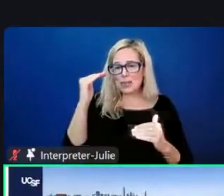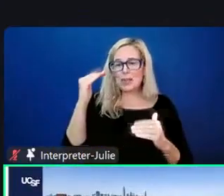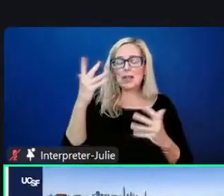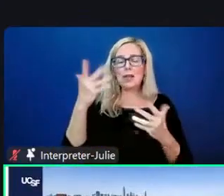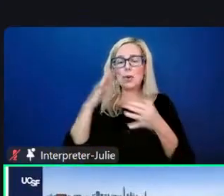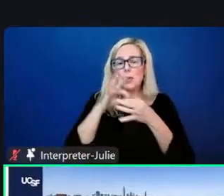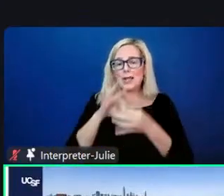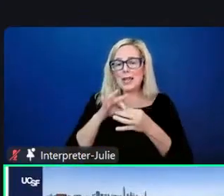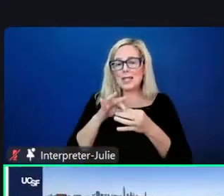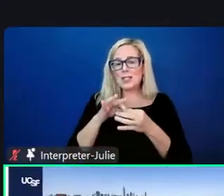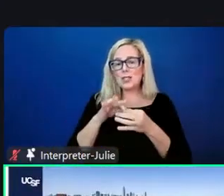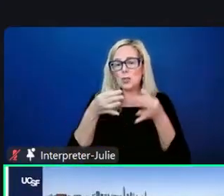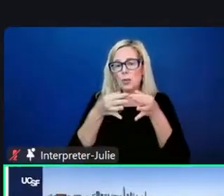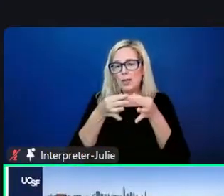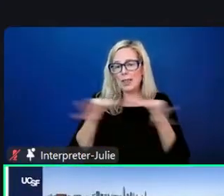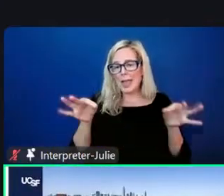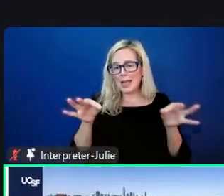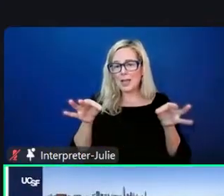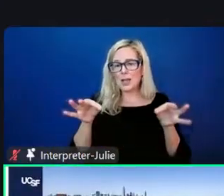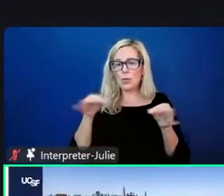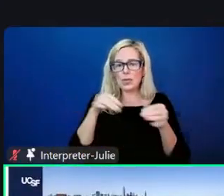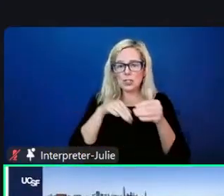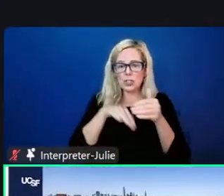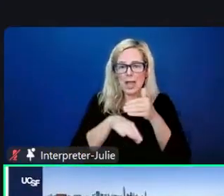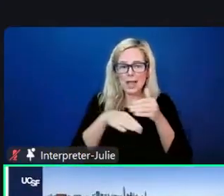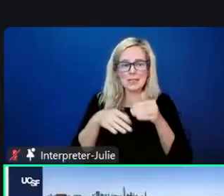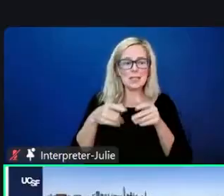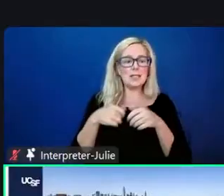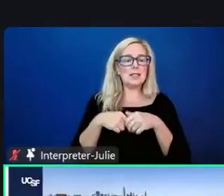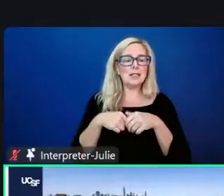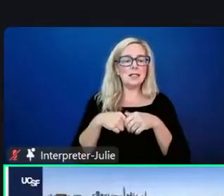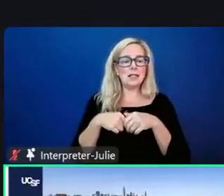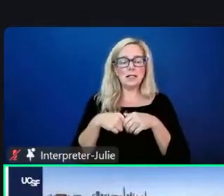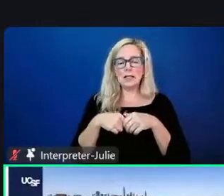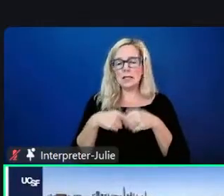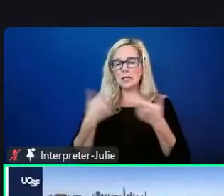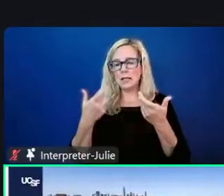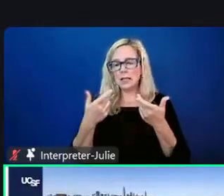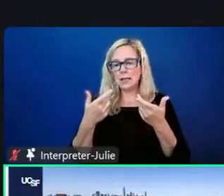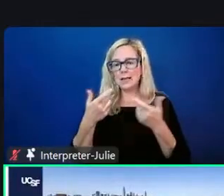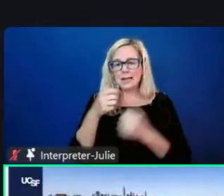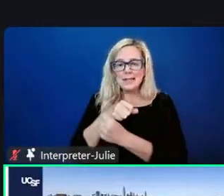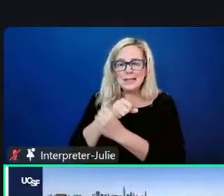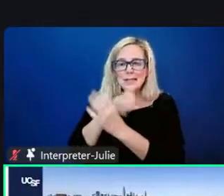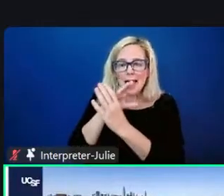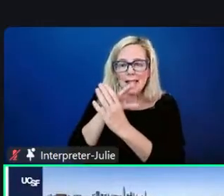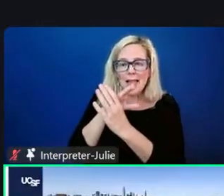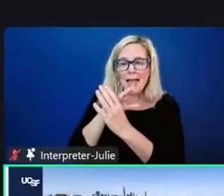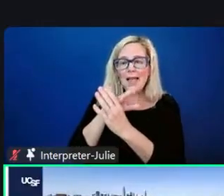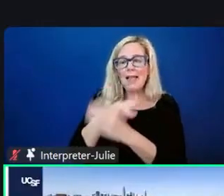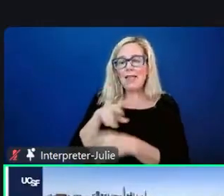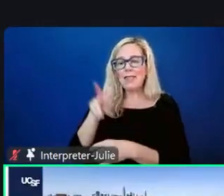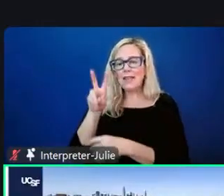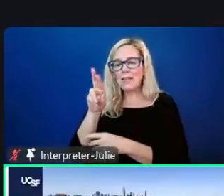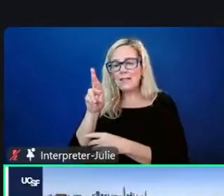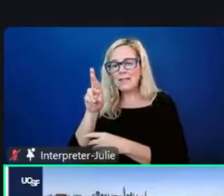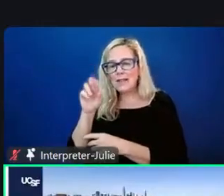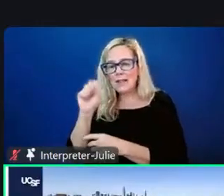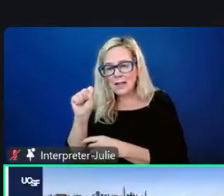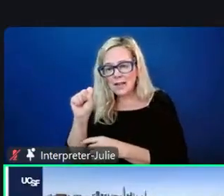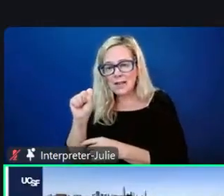access via reduced, whether it's telehealth, video relay services, things like